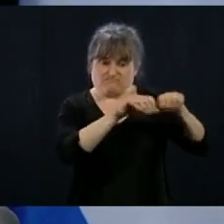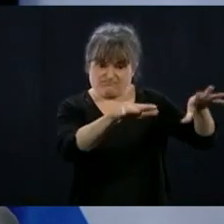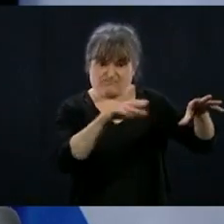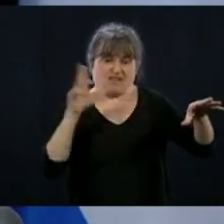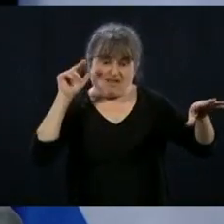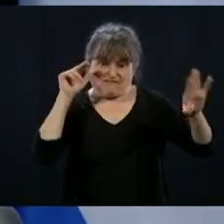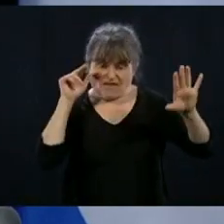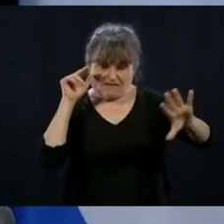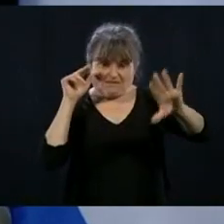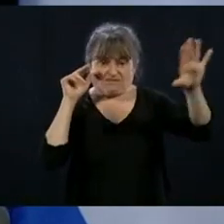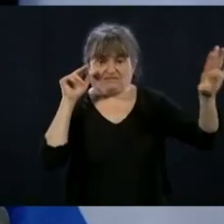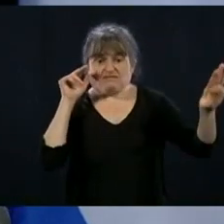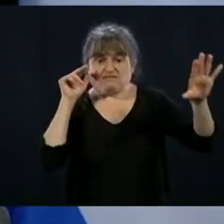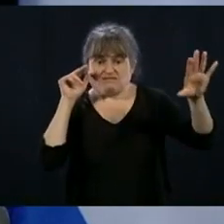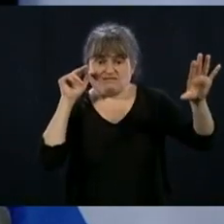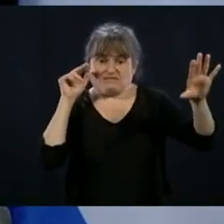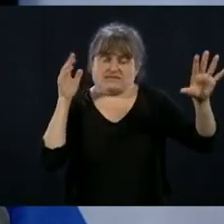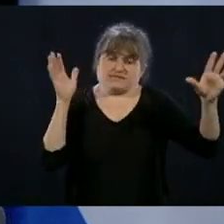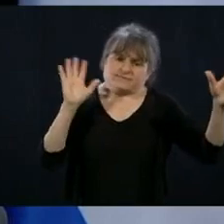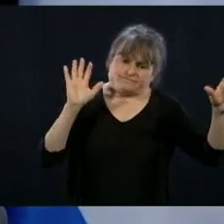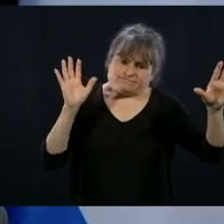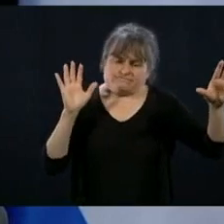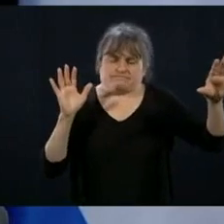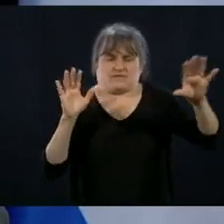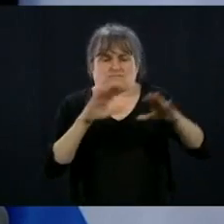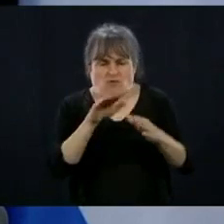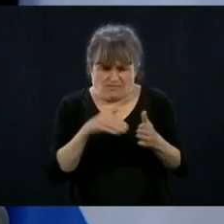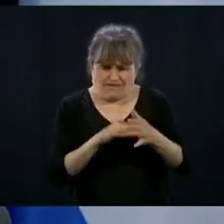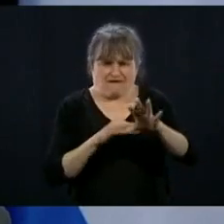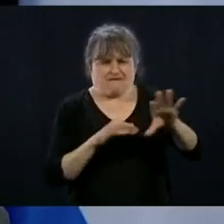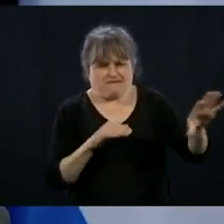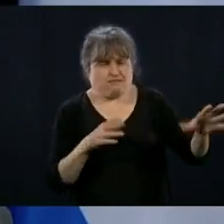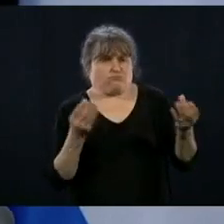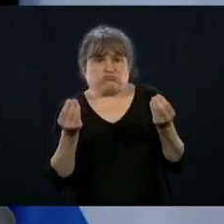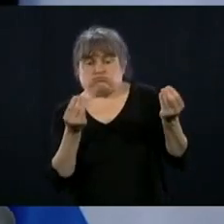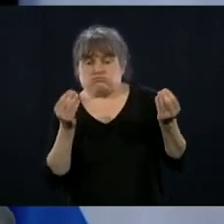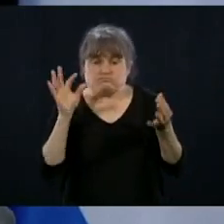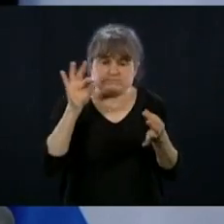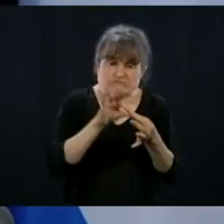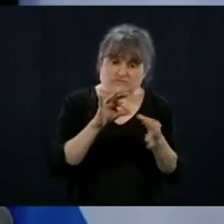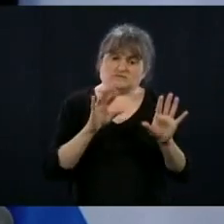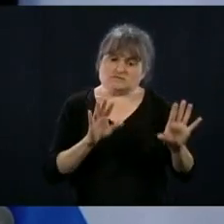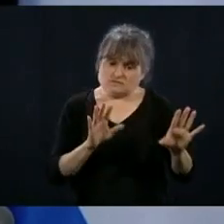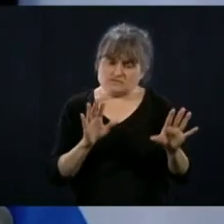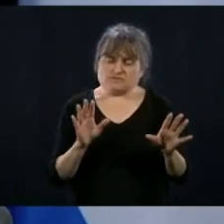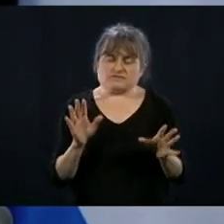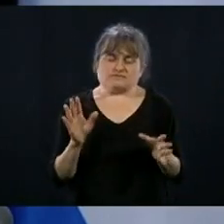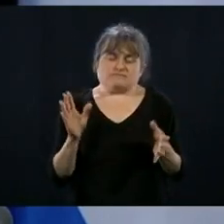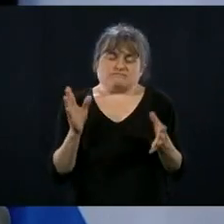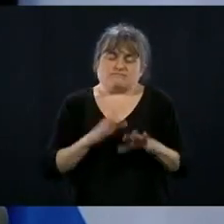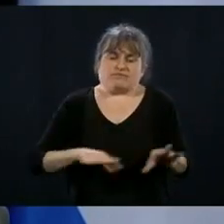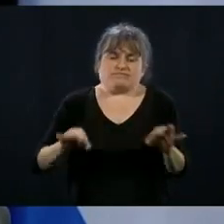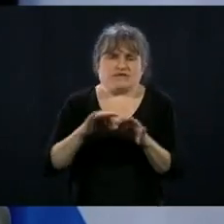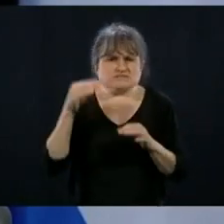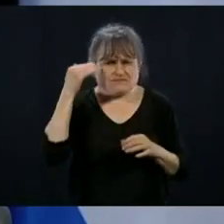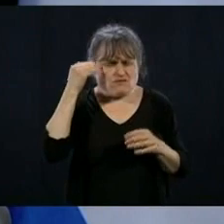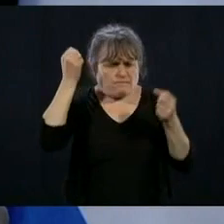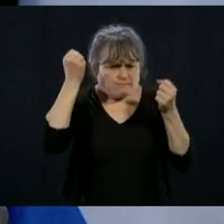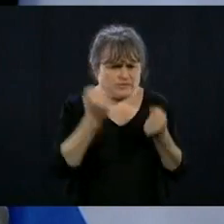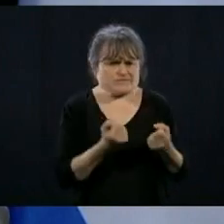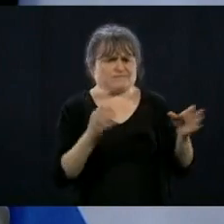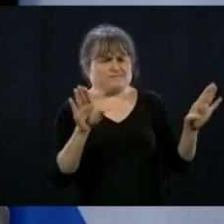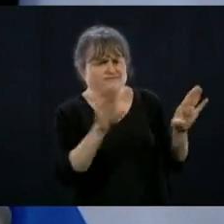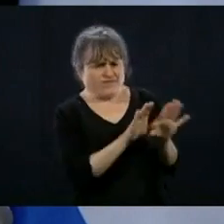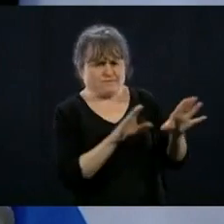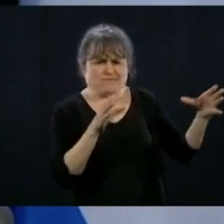Montreal. There's even communities that are similar in Montreal, or in Laval, I'm sorry. So first, it's going to depend on whether it's feasible, first.